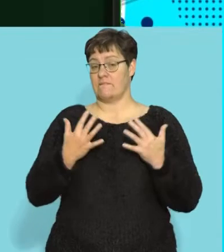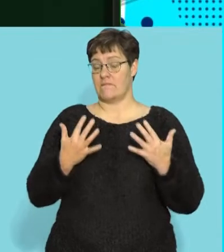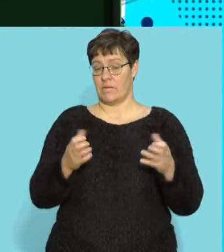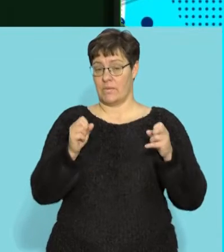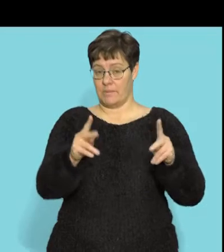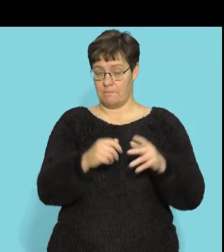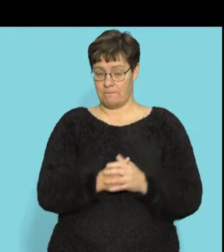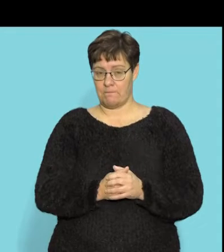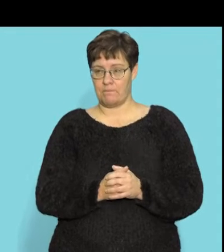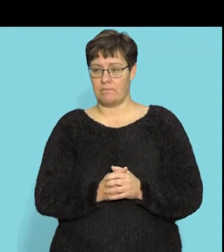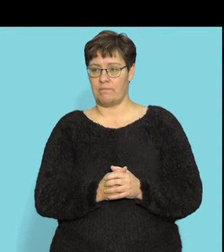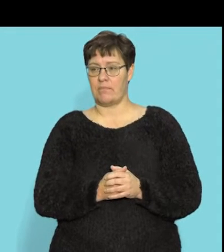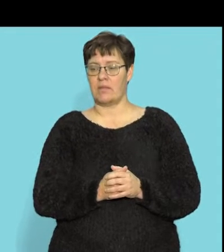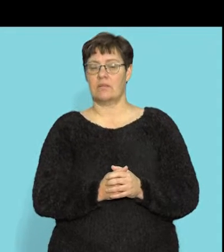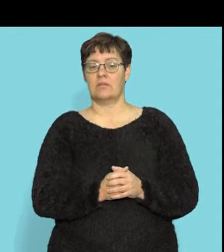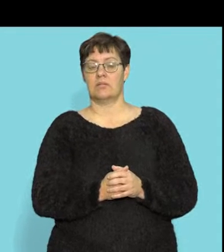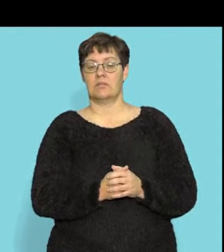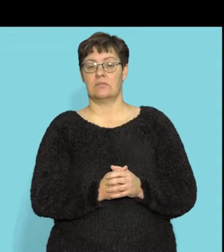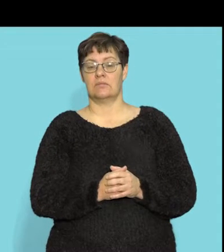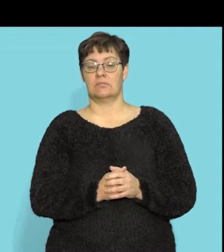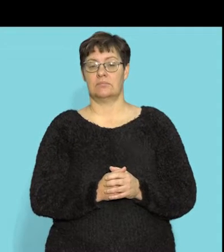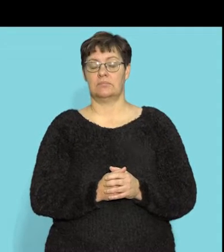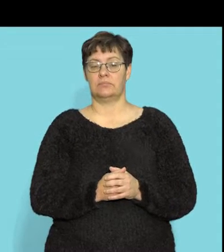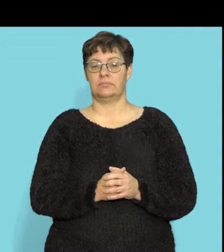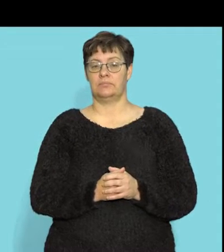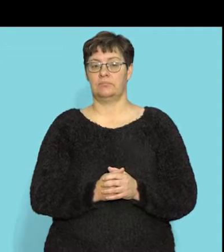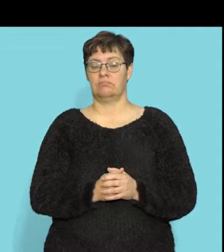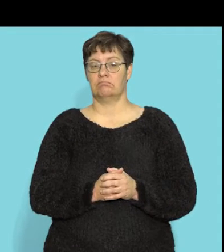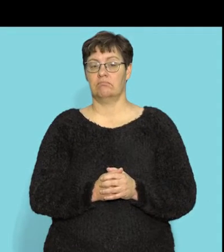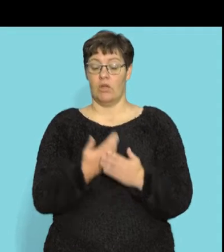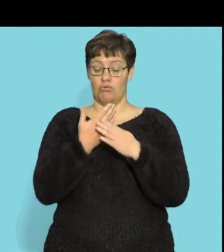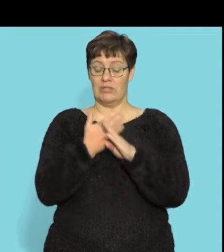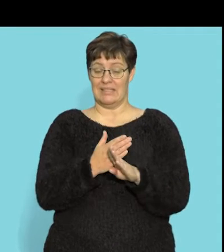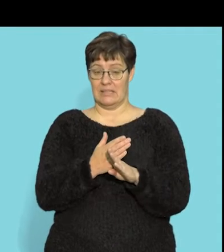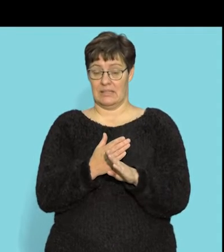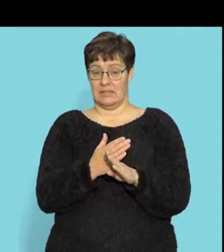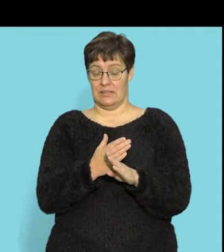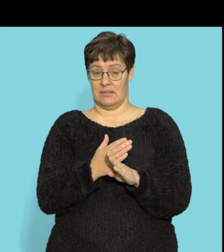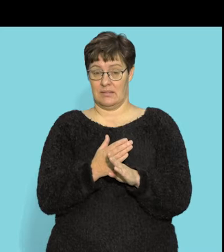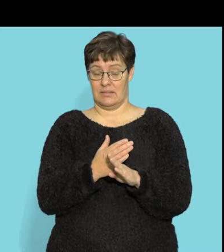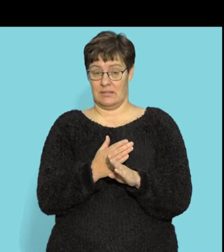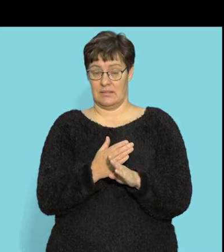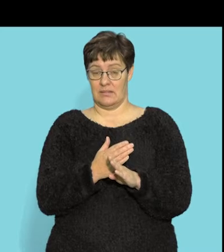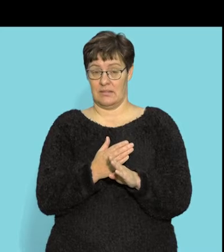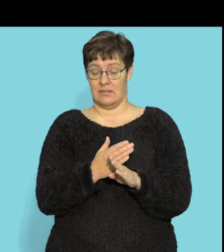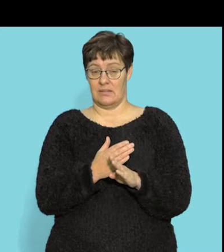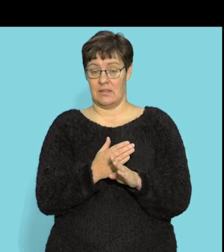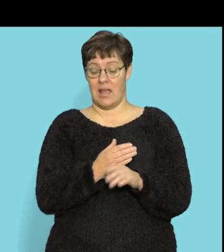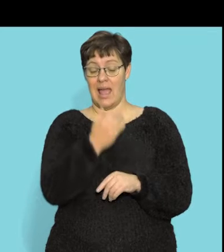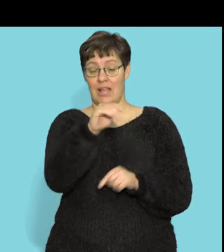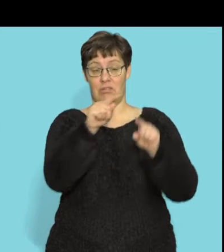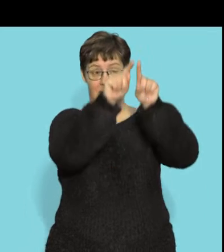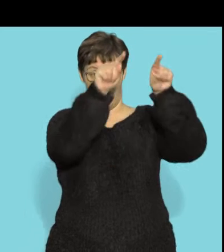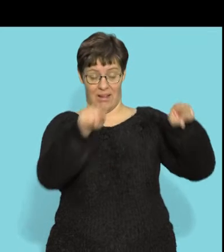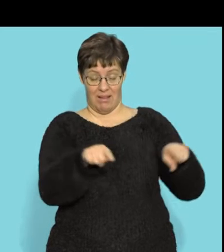Right. Okay. So if we increase the resistance of the external circuit,